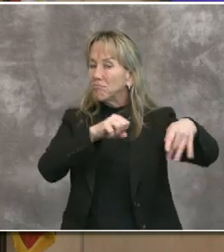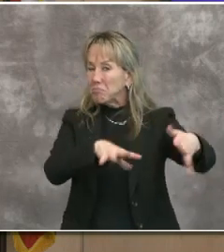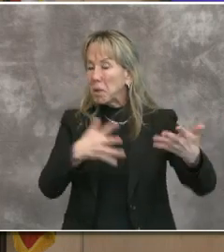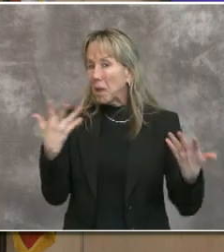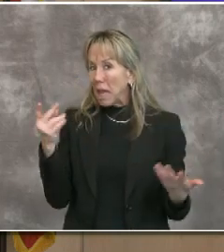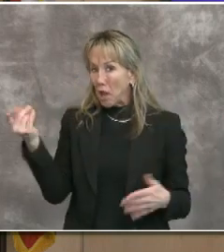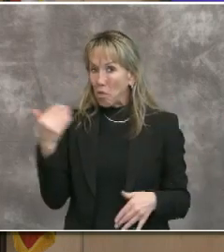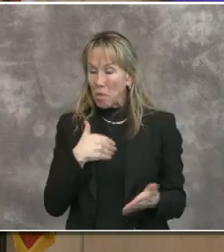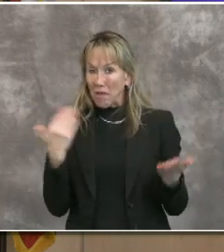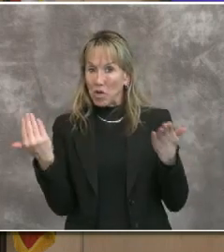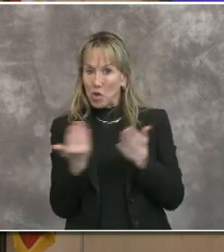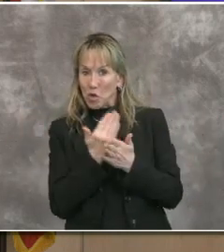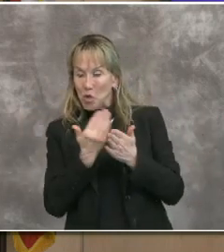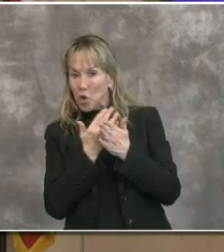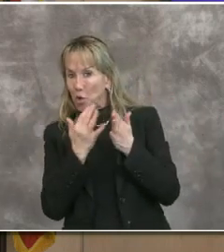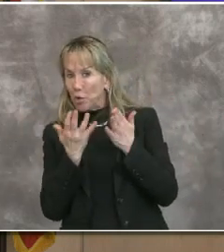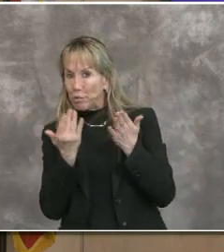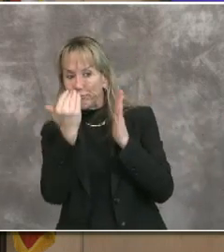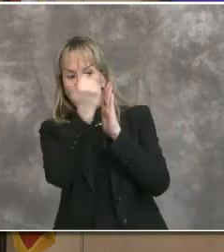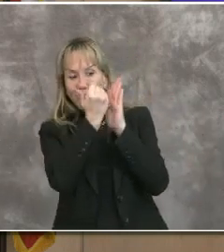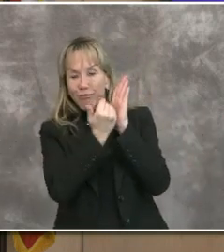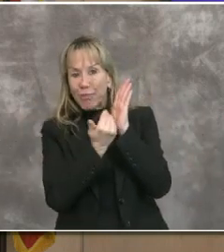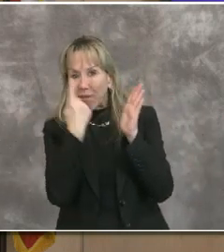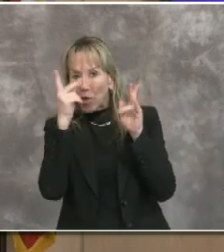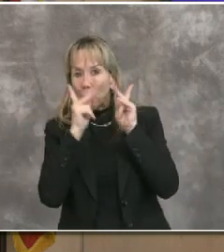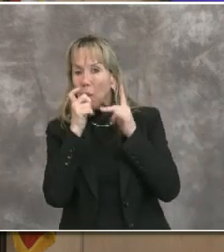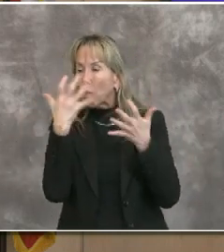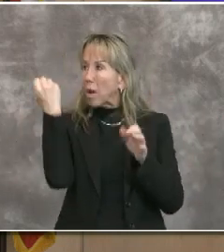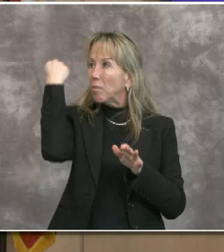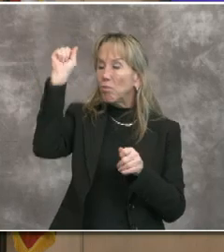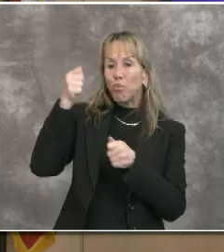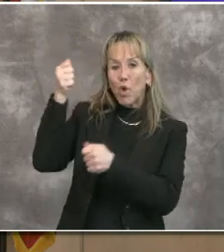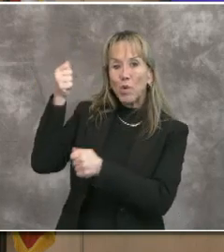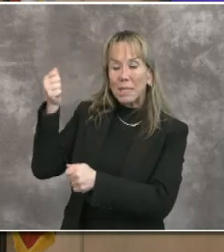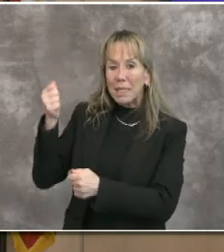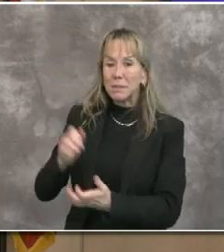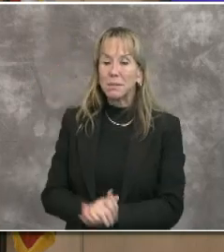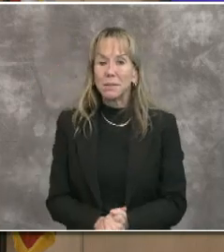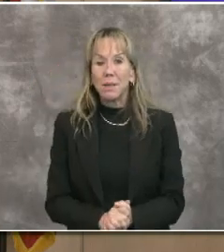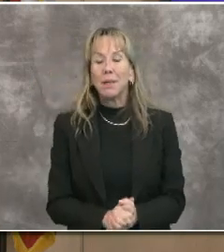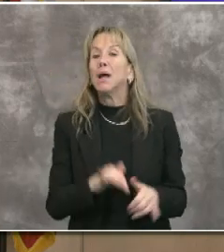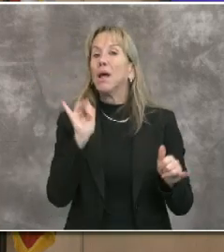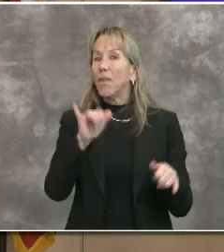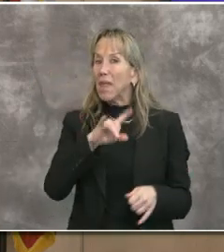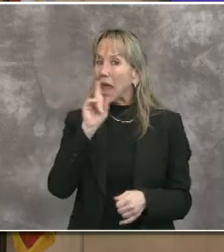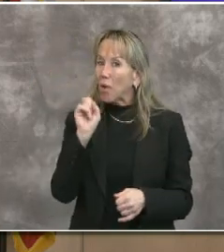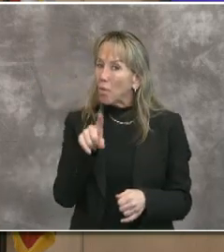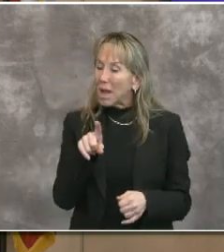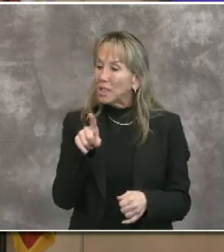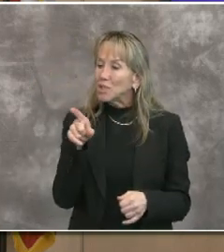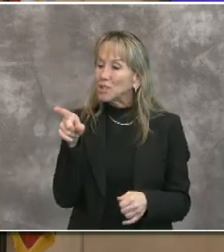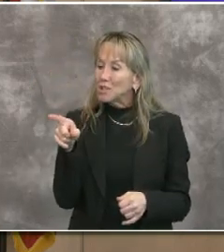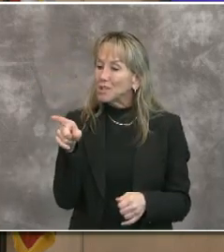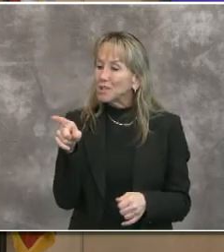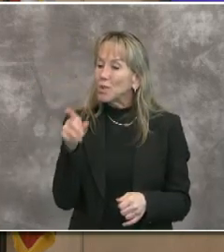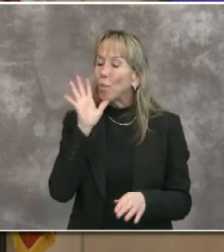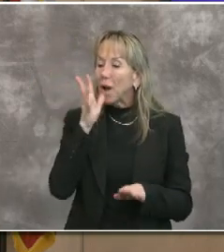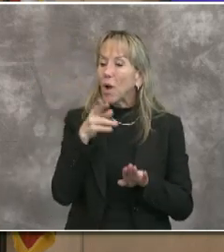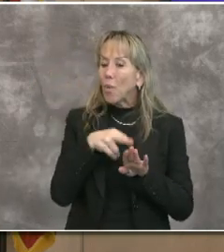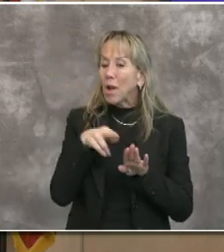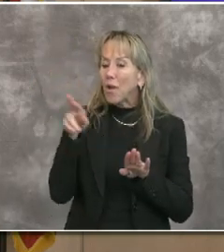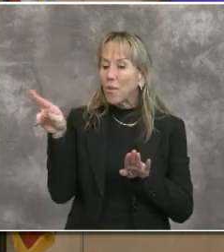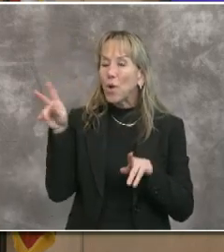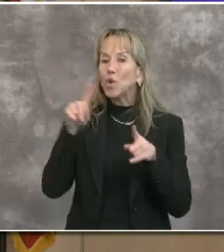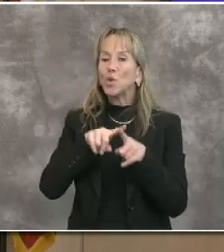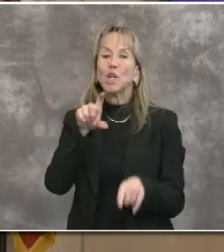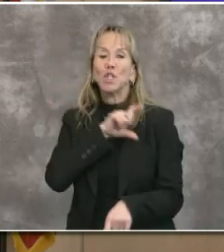protests as suggested by Reverend Shane Harris. I think what we're going to do is refer that question, or refer your question to